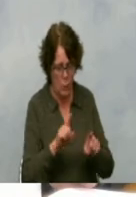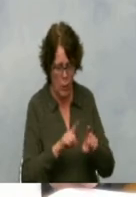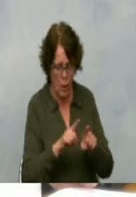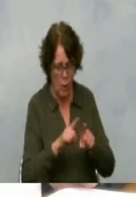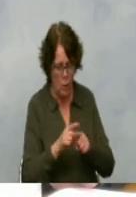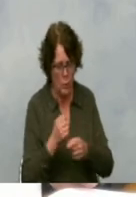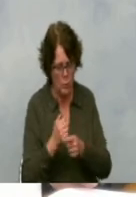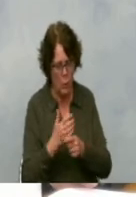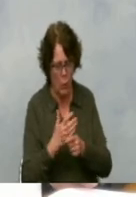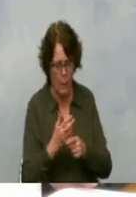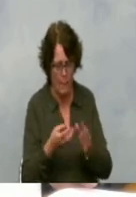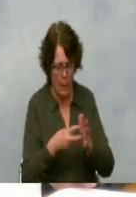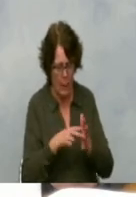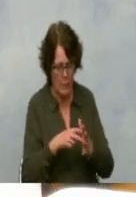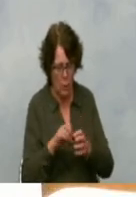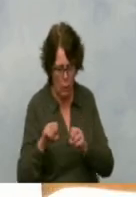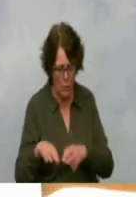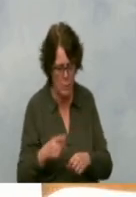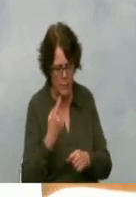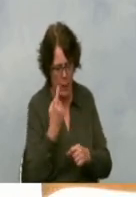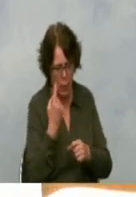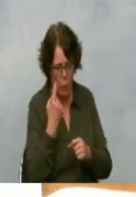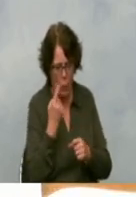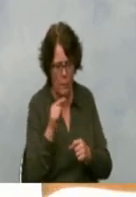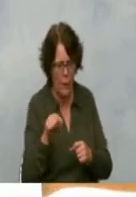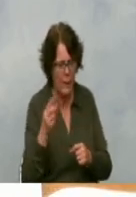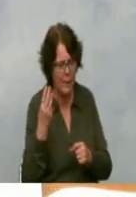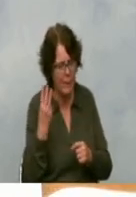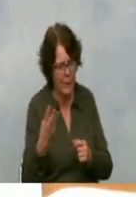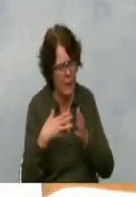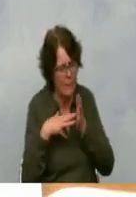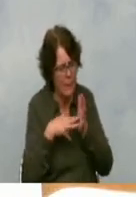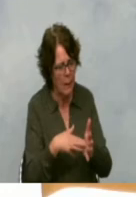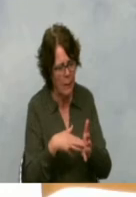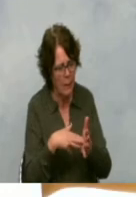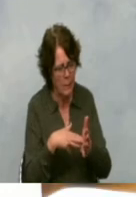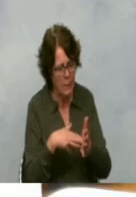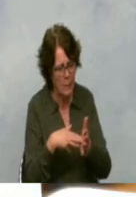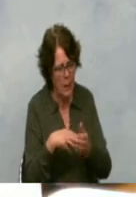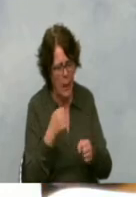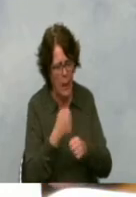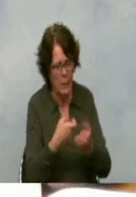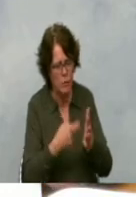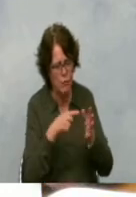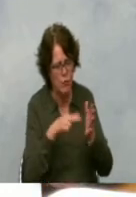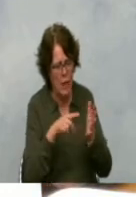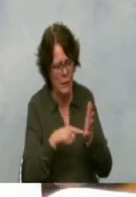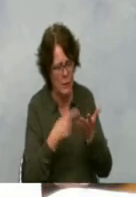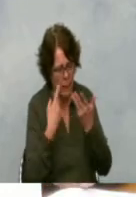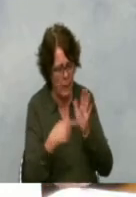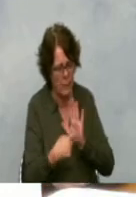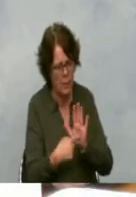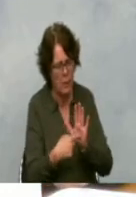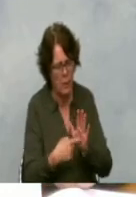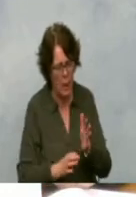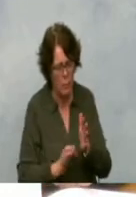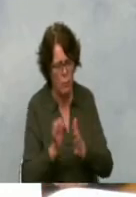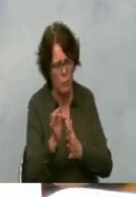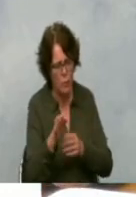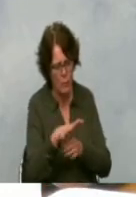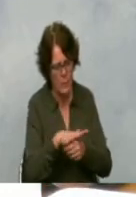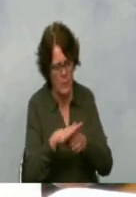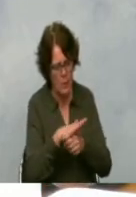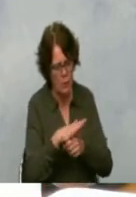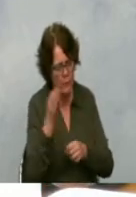on losing about £1.3 million in grant, which was reflective of our improved position in council